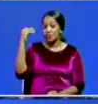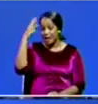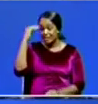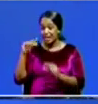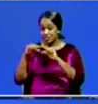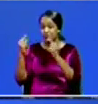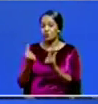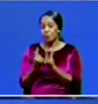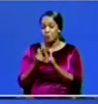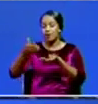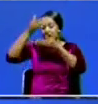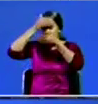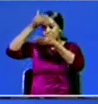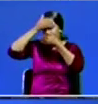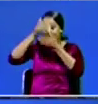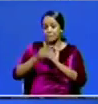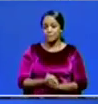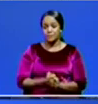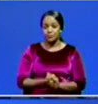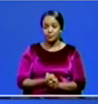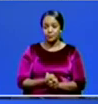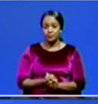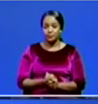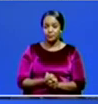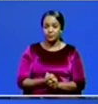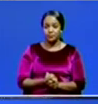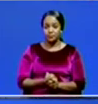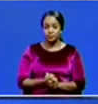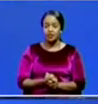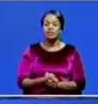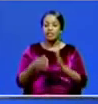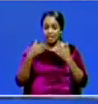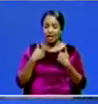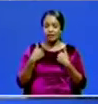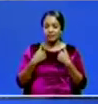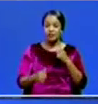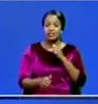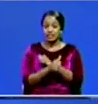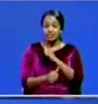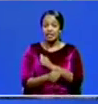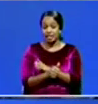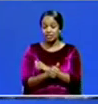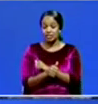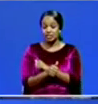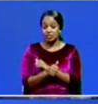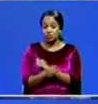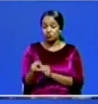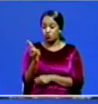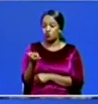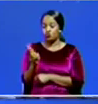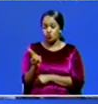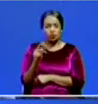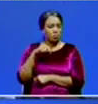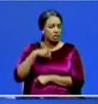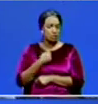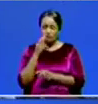group Al-Shabaab. Kuna close combat weapons ambazo ni za kisasa kabisa. Kwa hivyo mimi sina